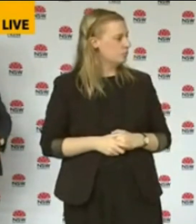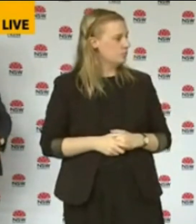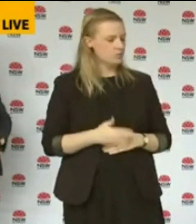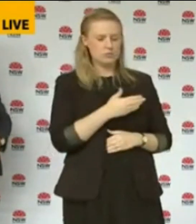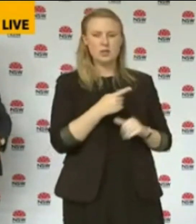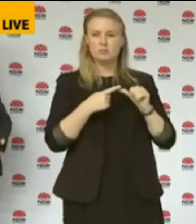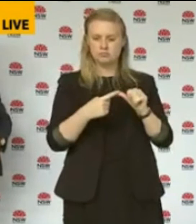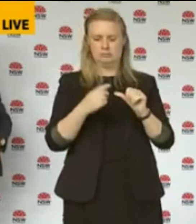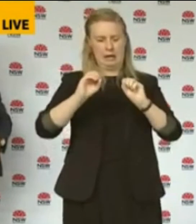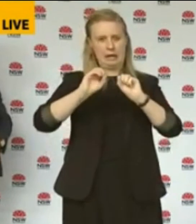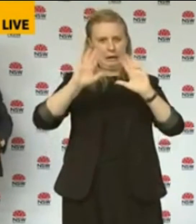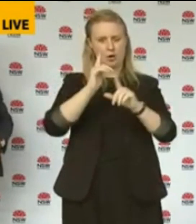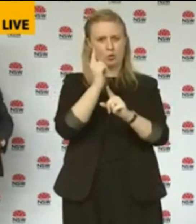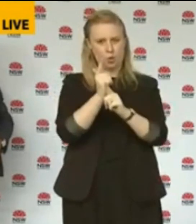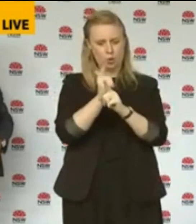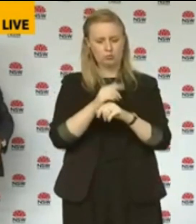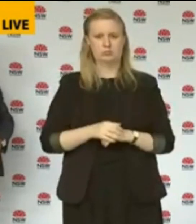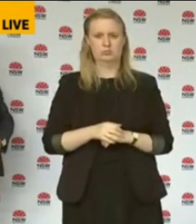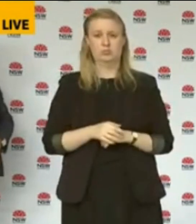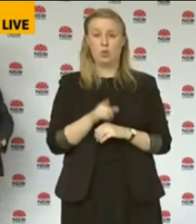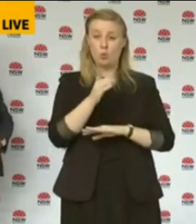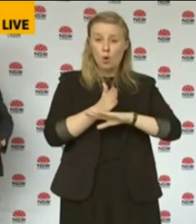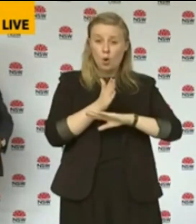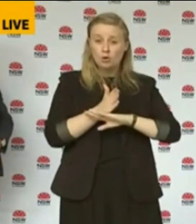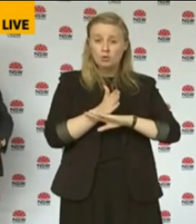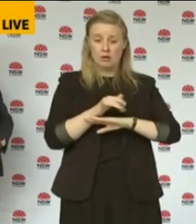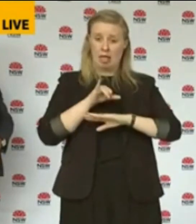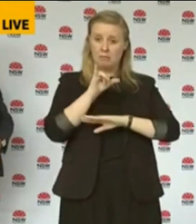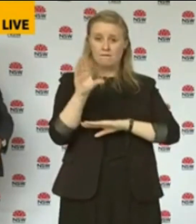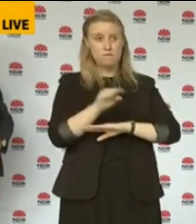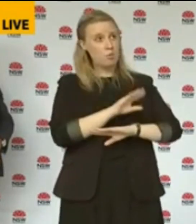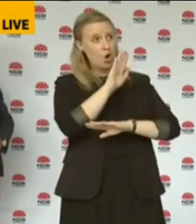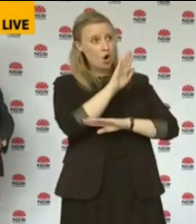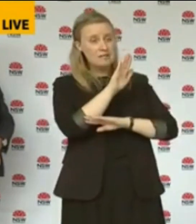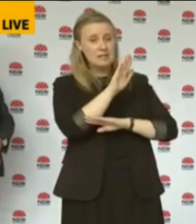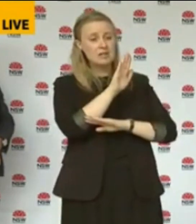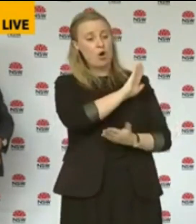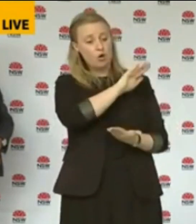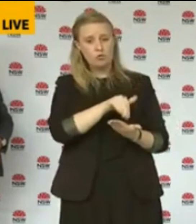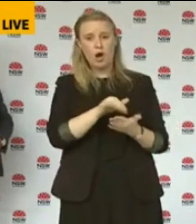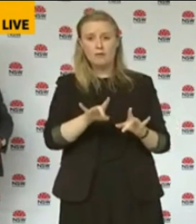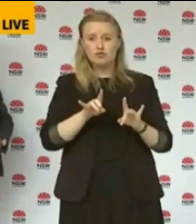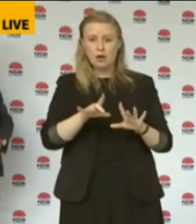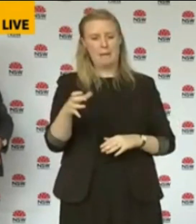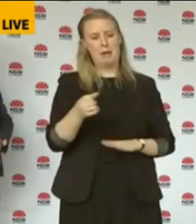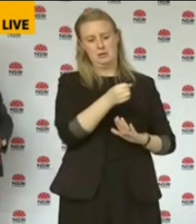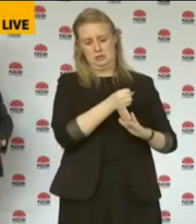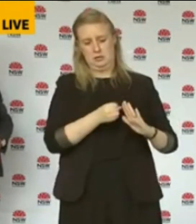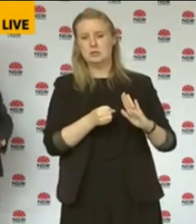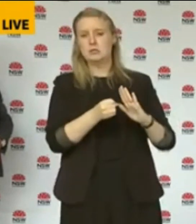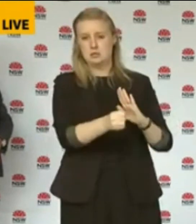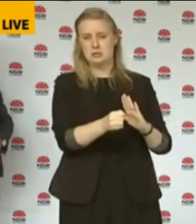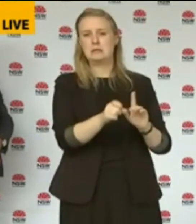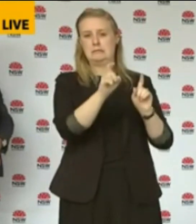flight crew are required to quarantine. The purpose of flight crew testing is more in